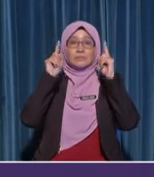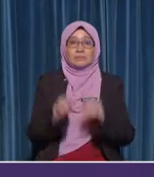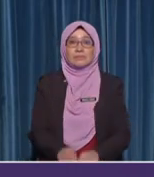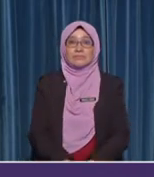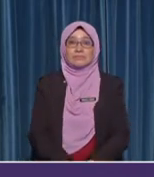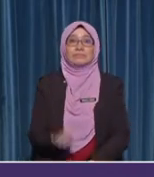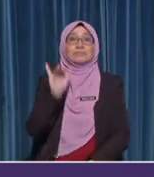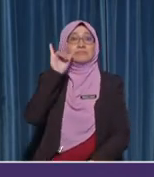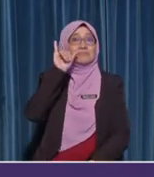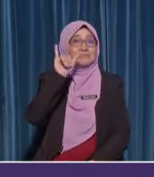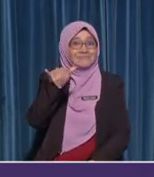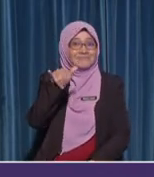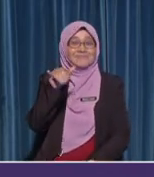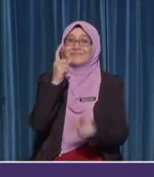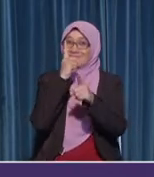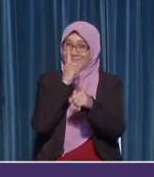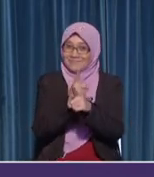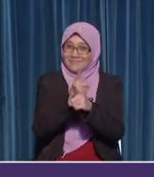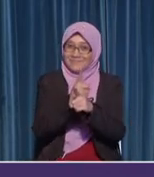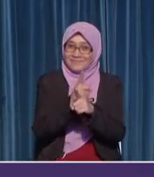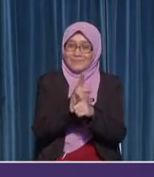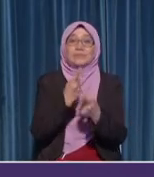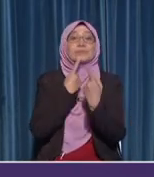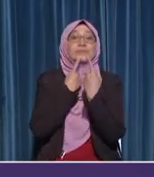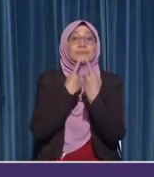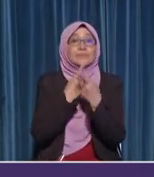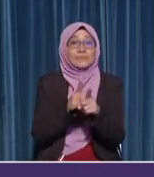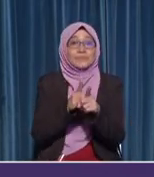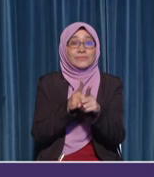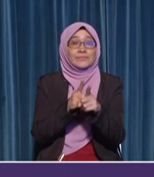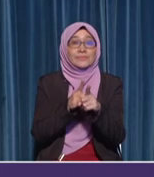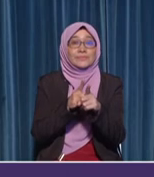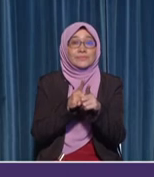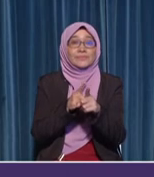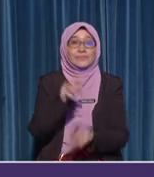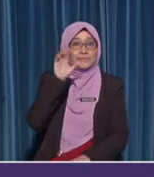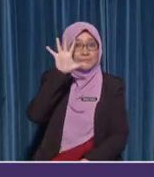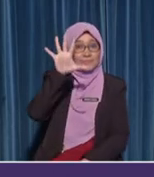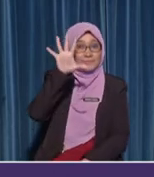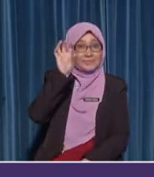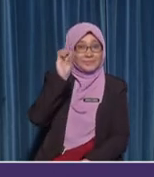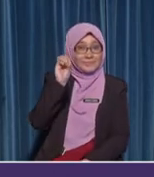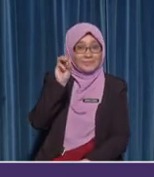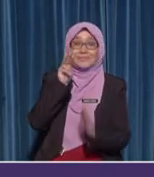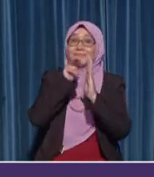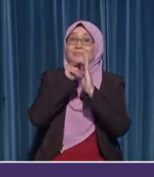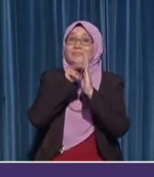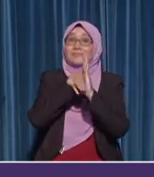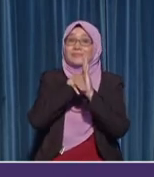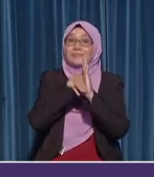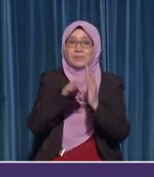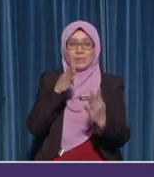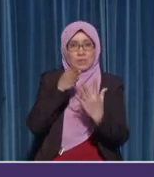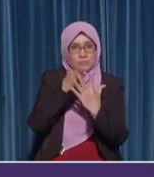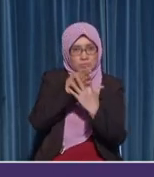Yes, exactly. The answer is 50 minutes. Between